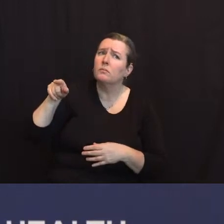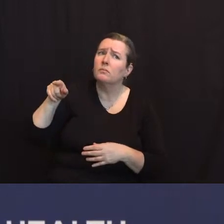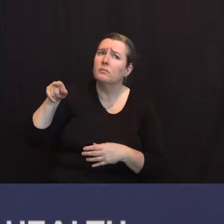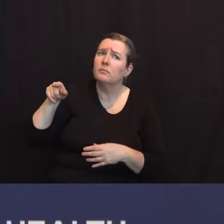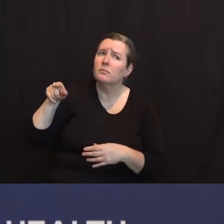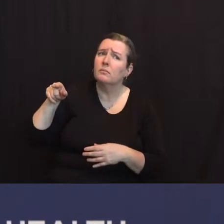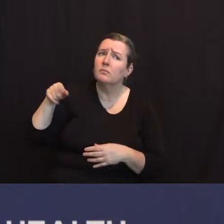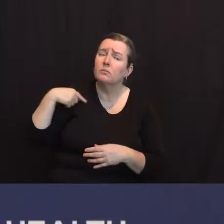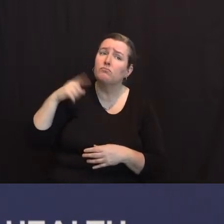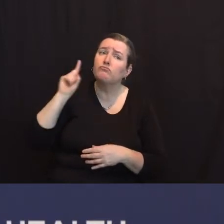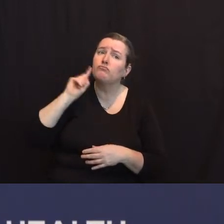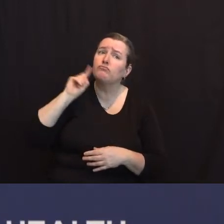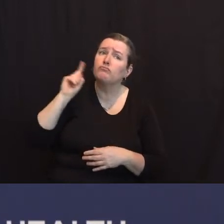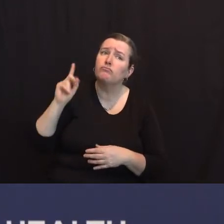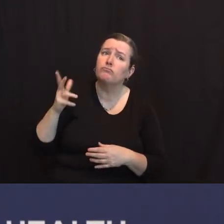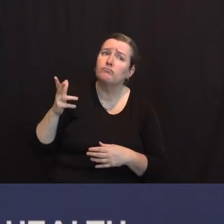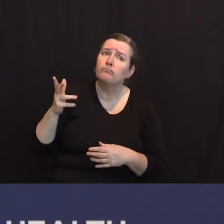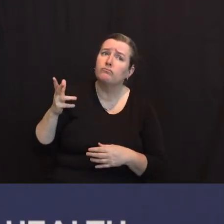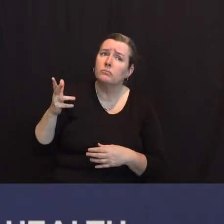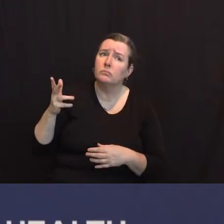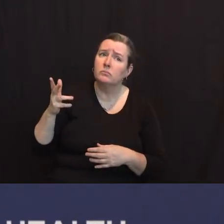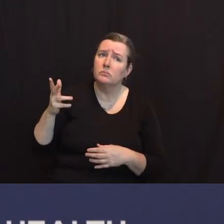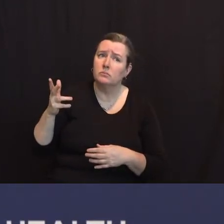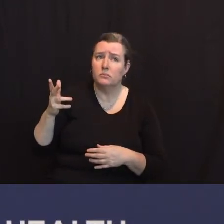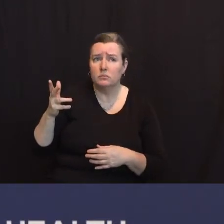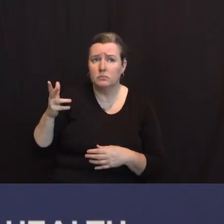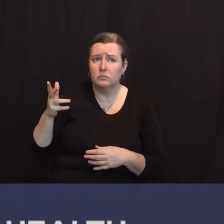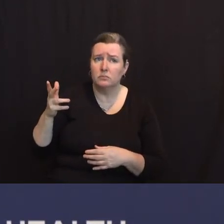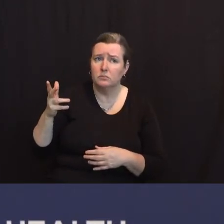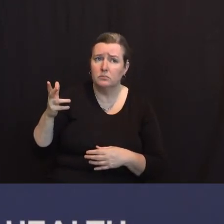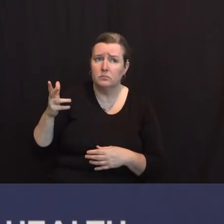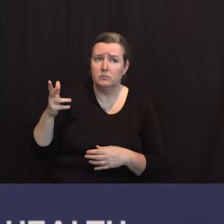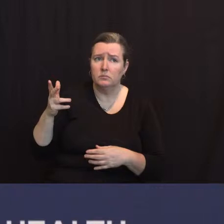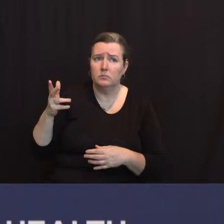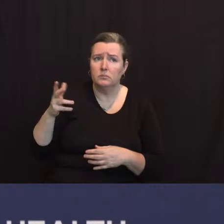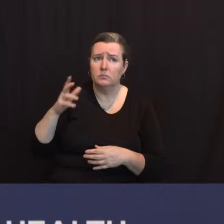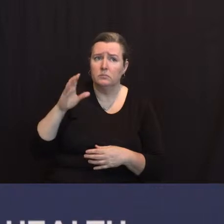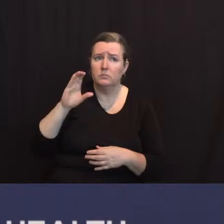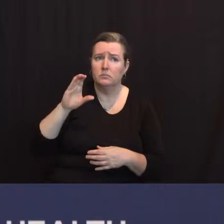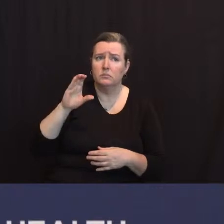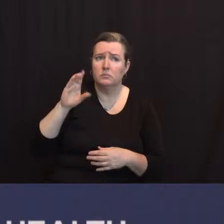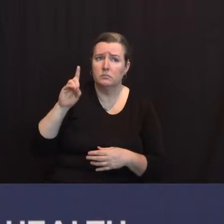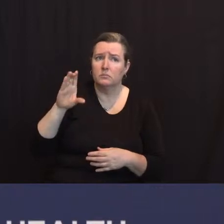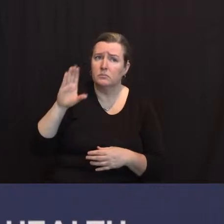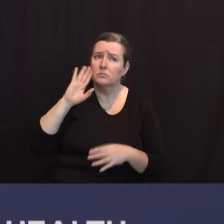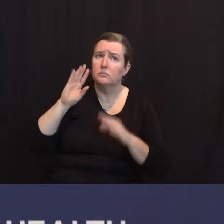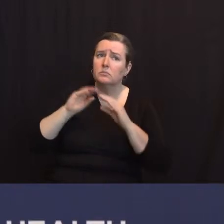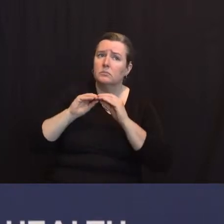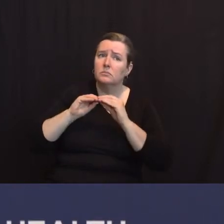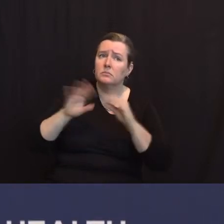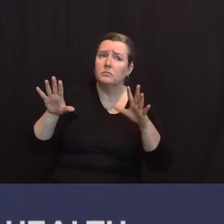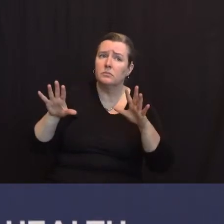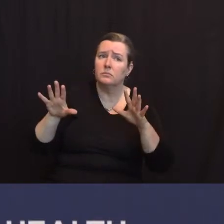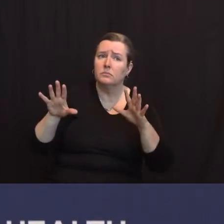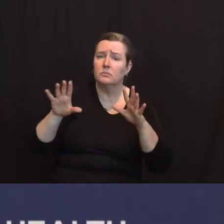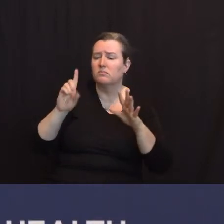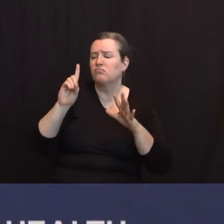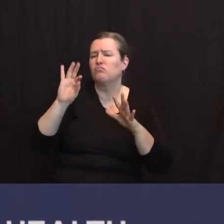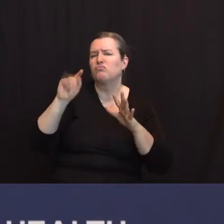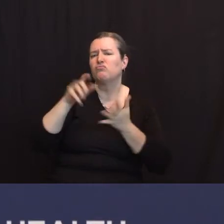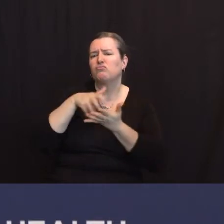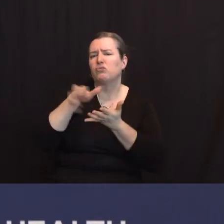and then also Fox News reporting the CDC will put out draft guidelines as early as tomorrow that people who have